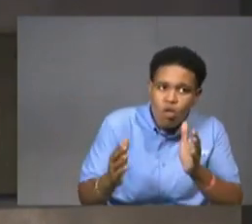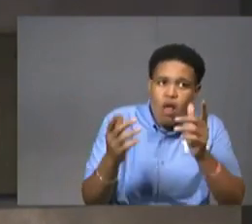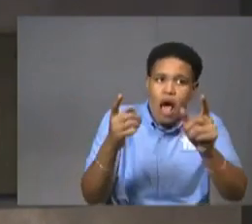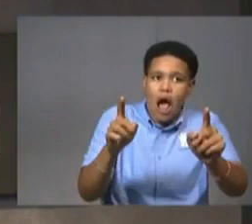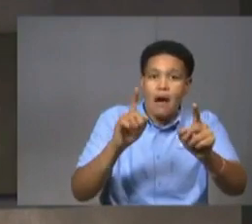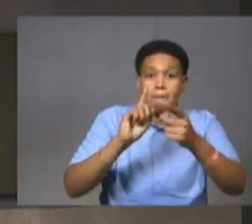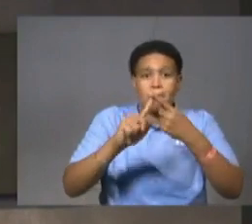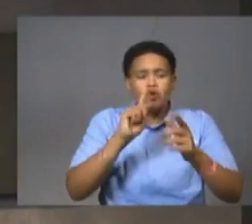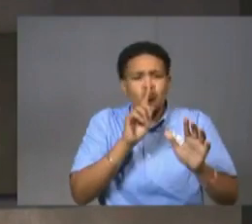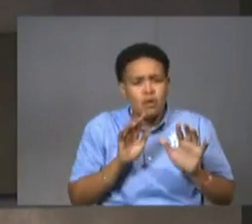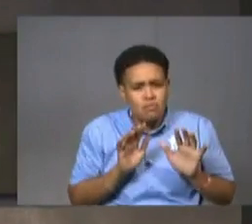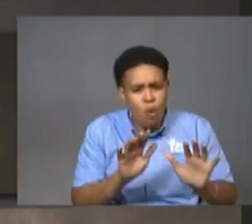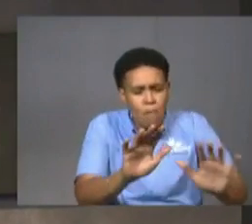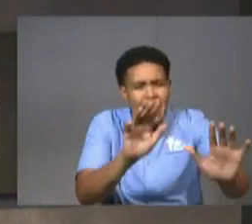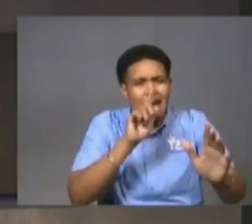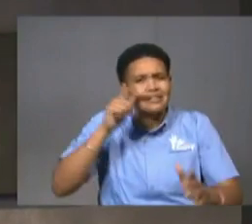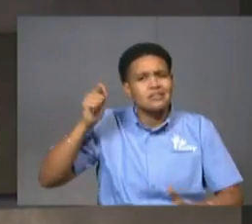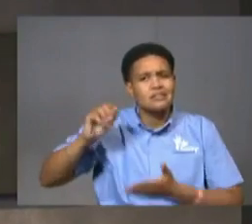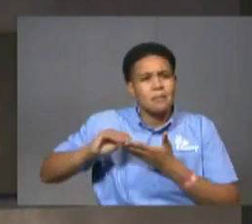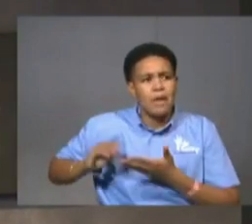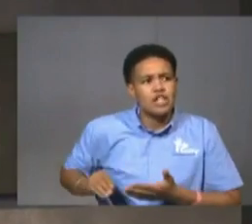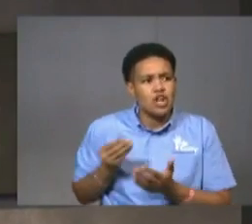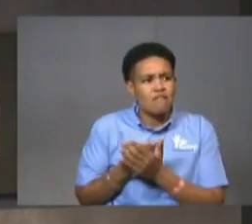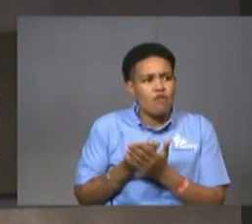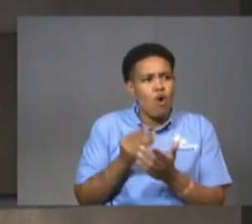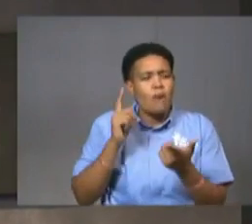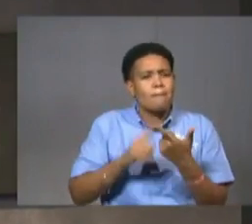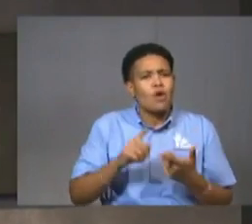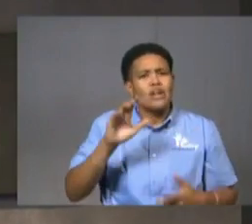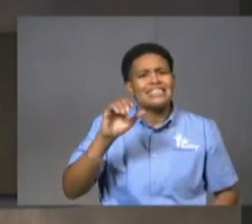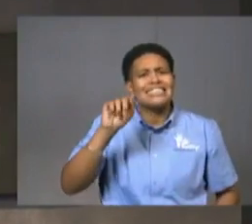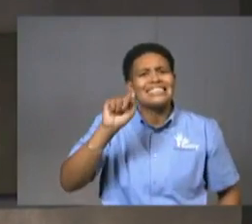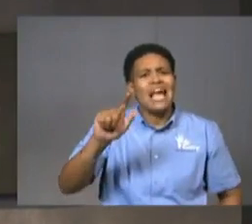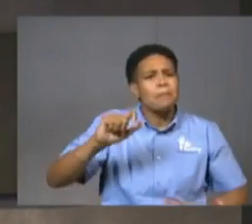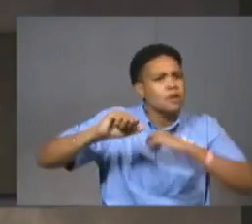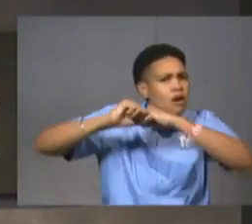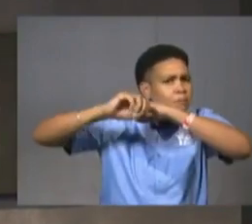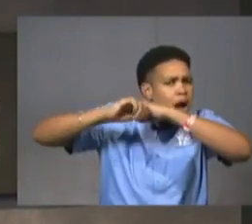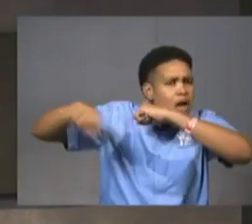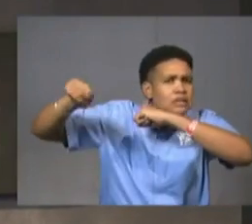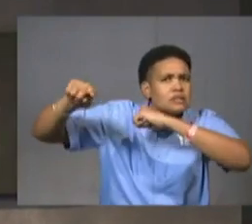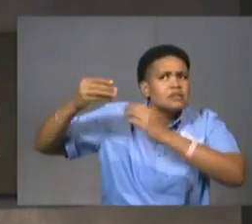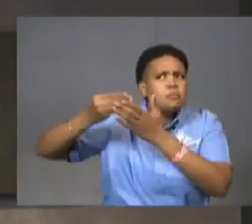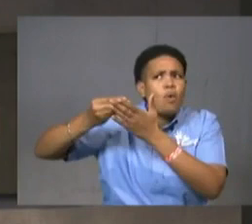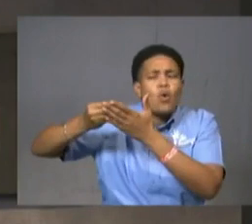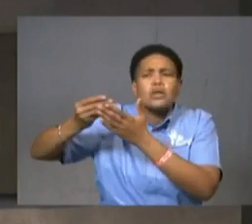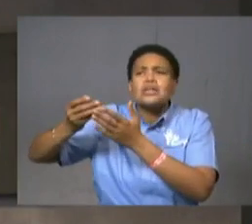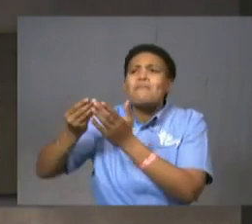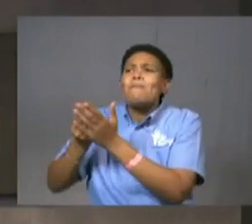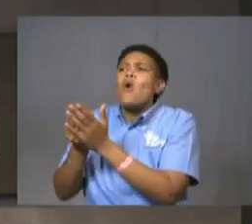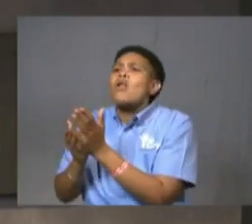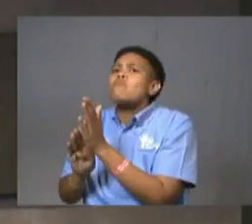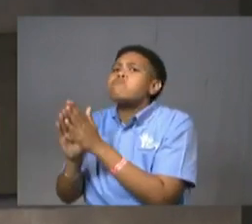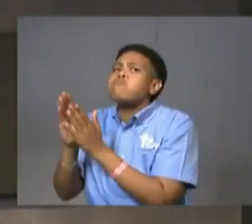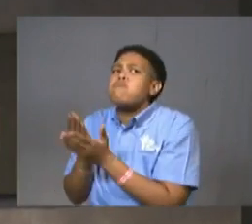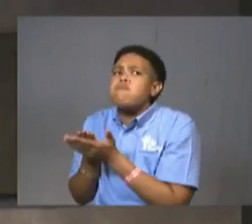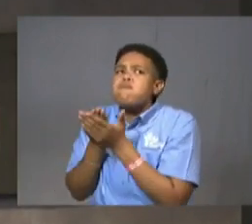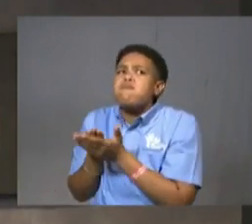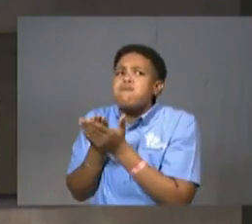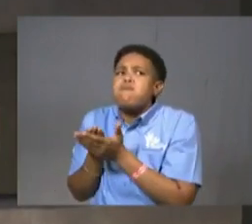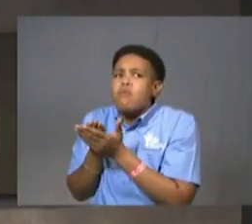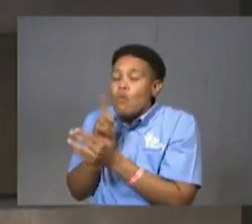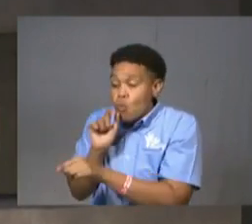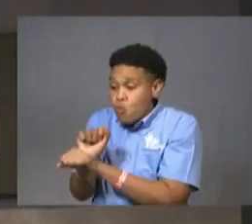mobilize pension funds and the capital markets to raise the capital, working in partnership with developers